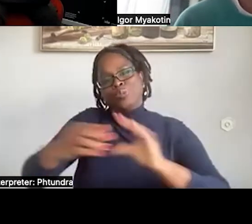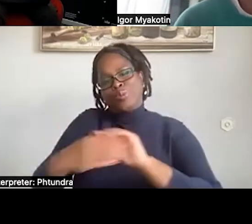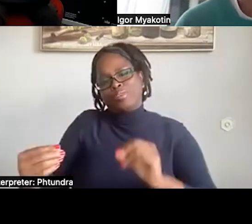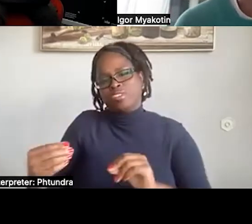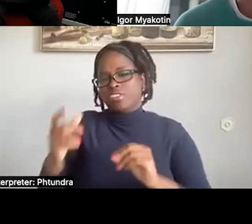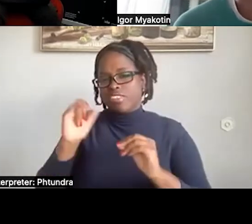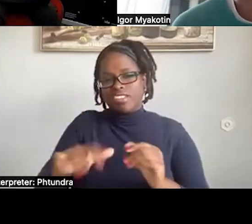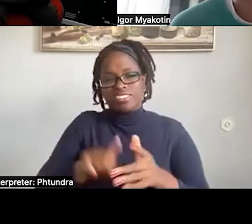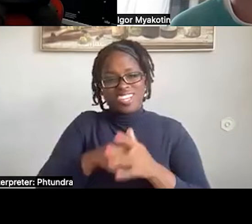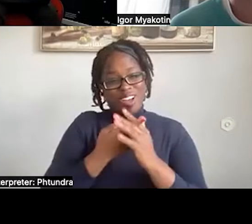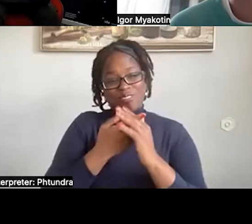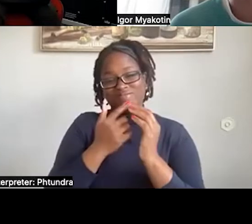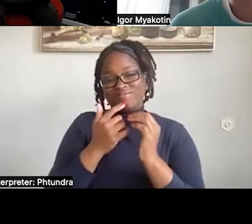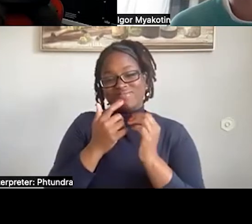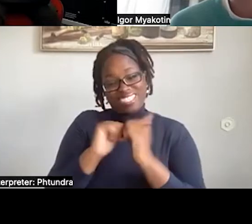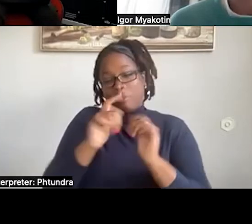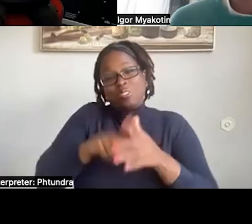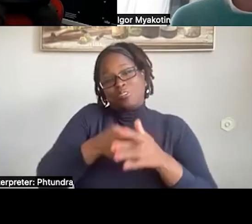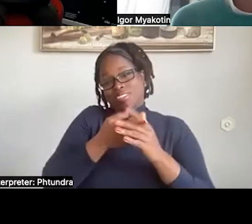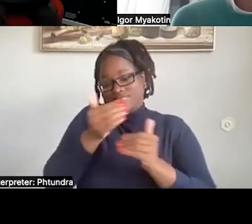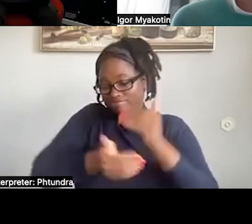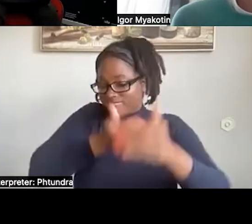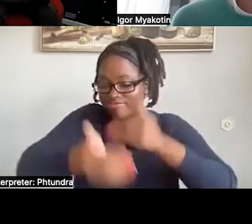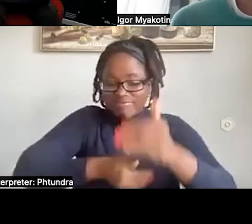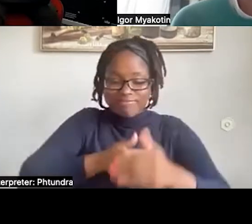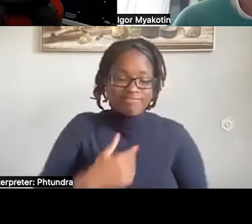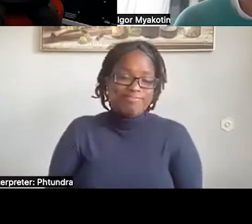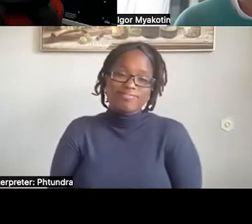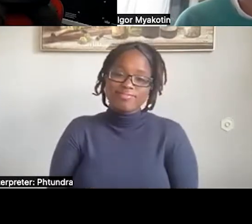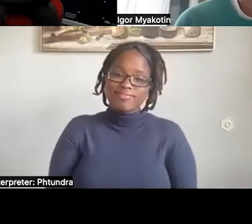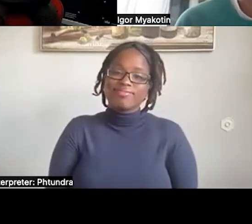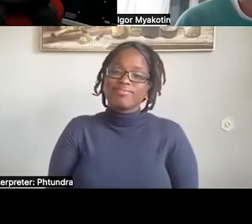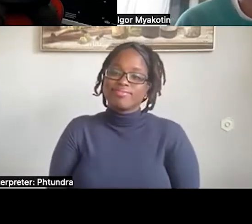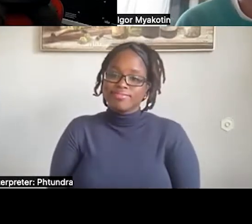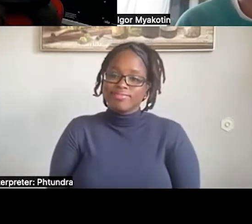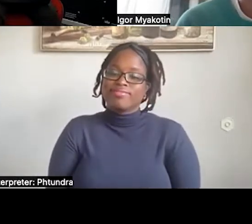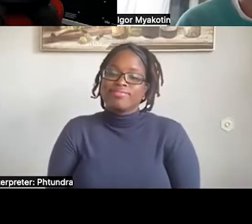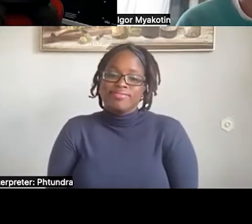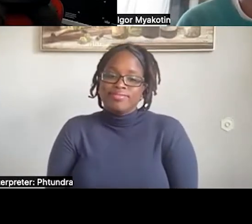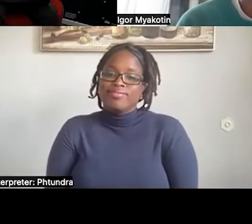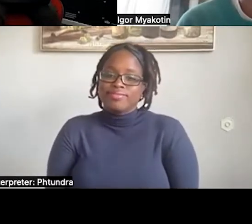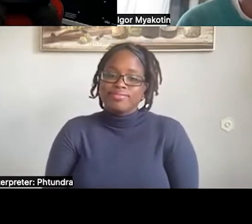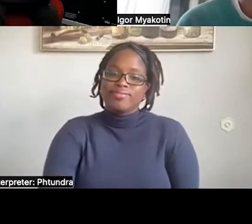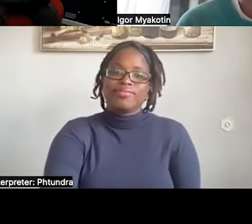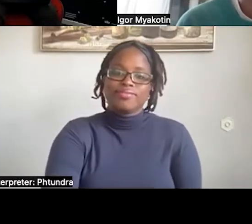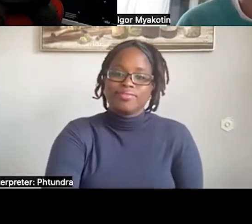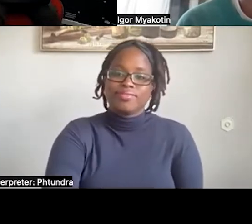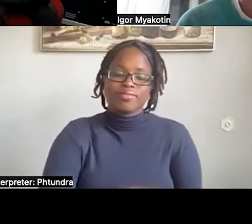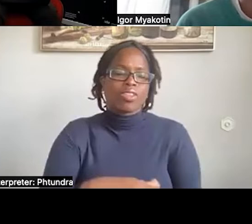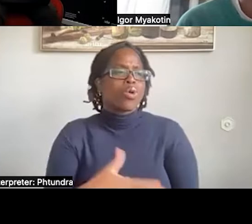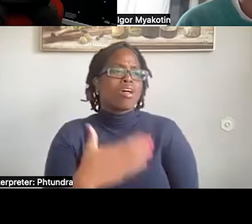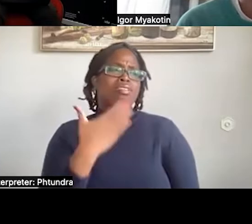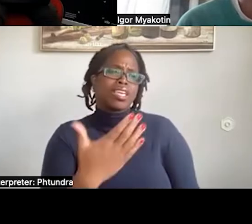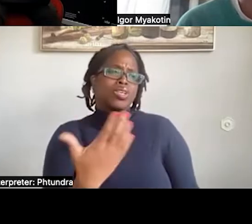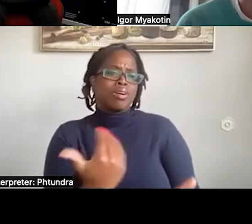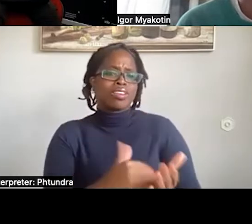where we started. Yes, Well, thank you. Thank you again for joining us, because I know